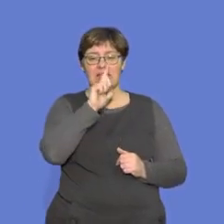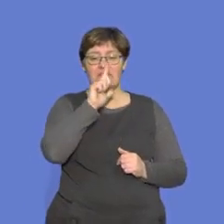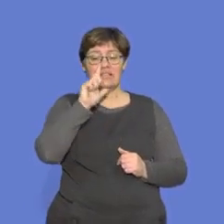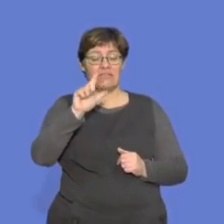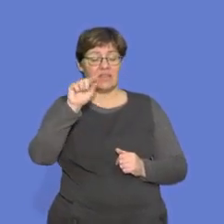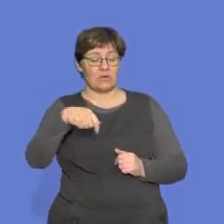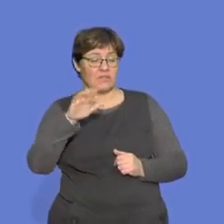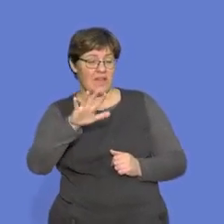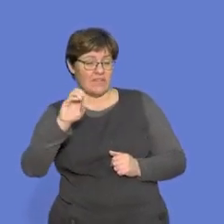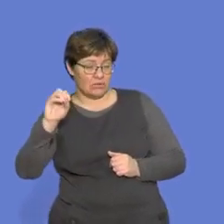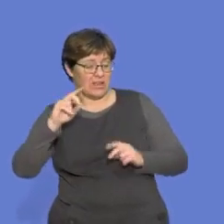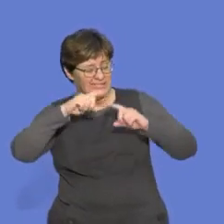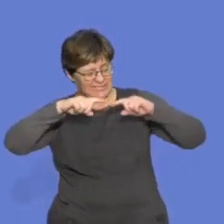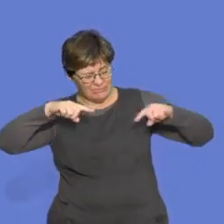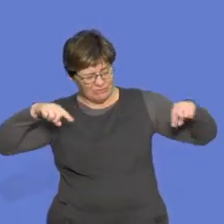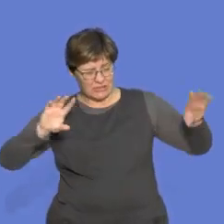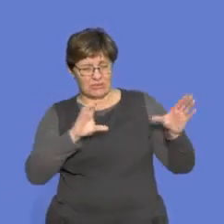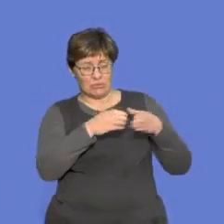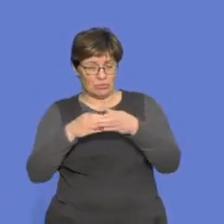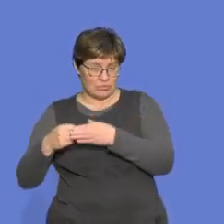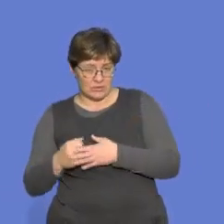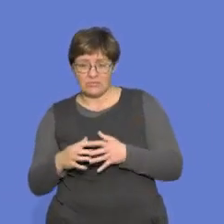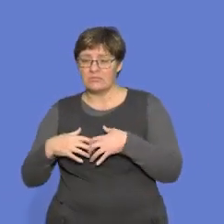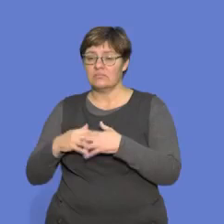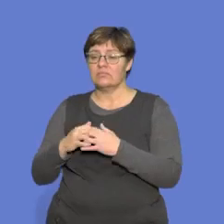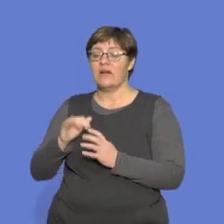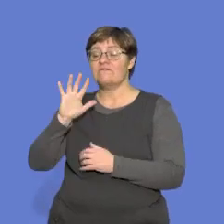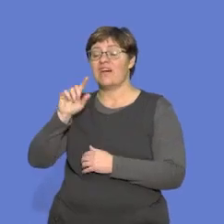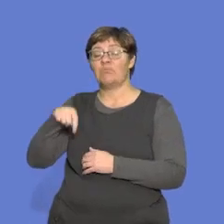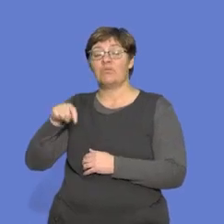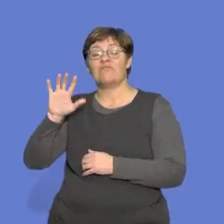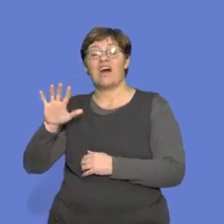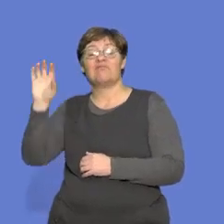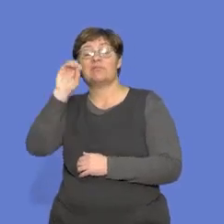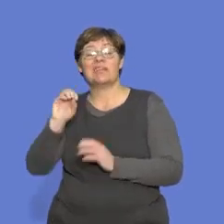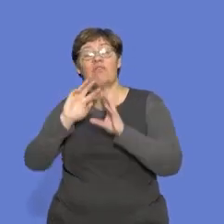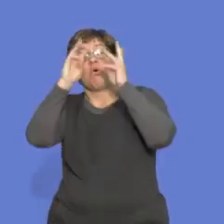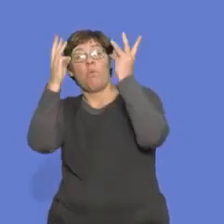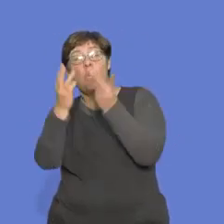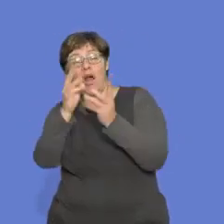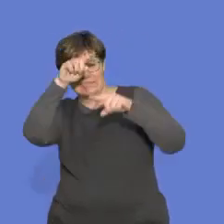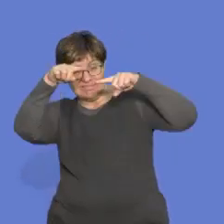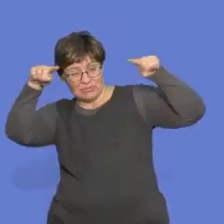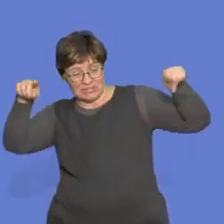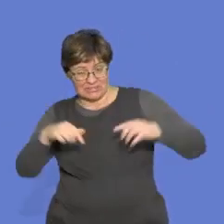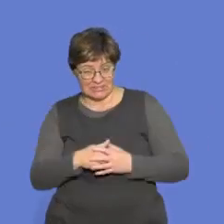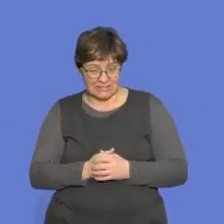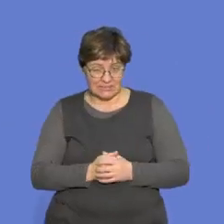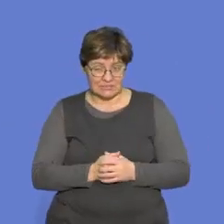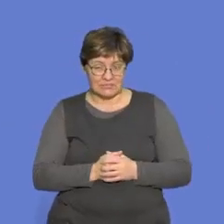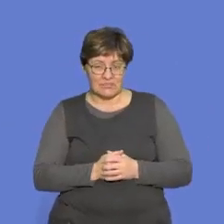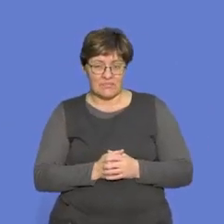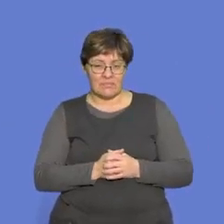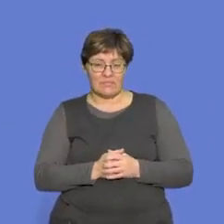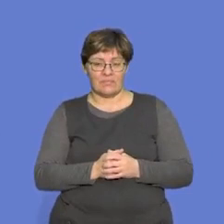invertebrates, and this makes up 5.5% of the percentage of invertebrates throughout the world. And that's